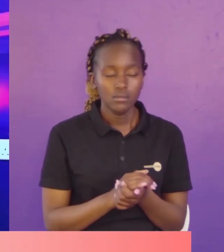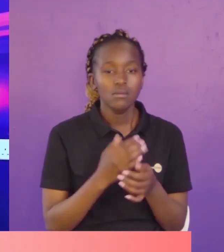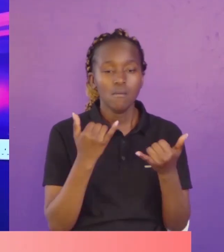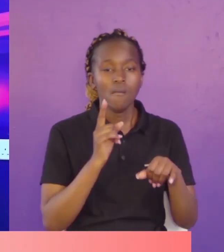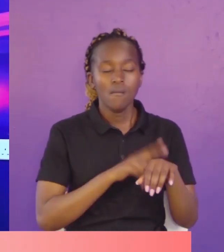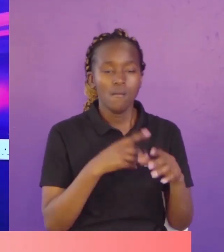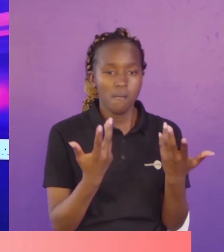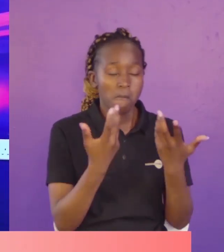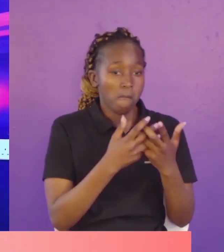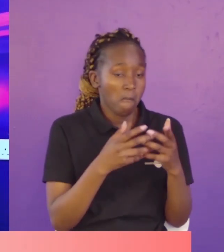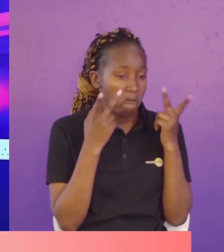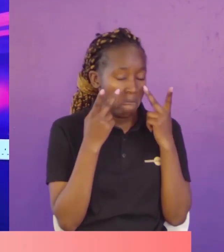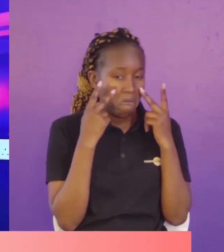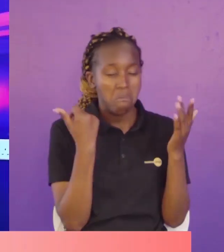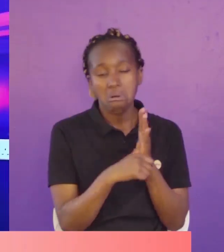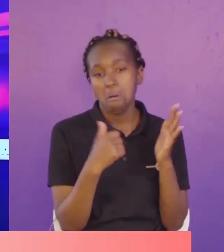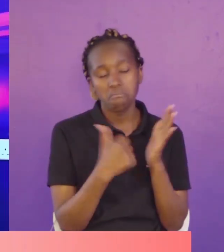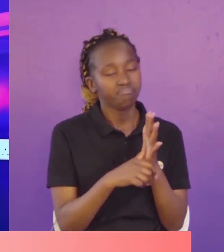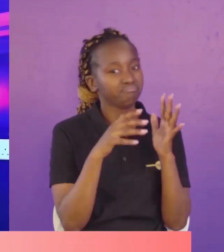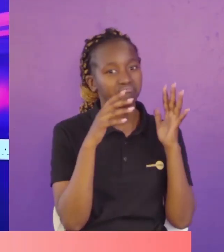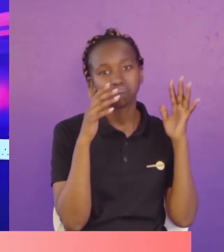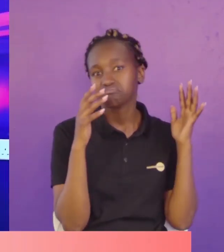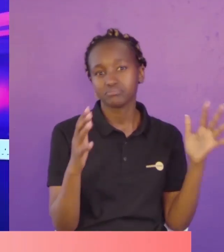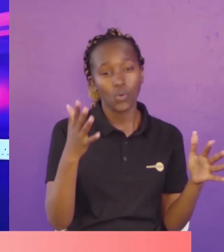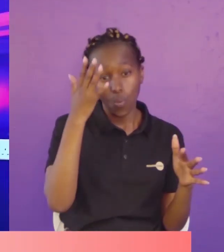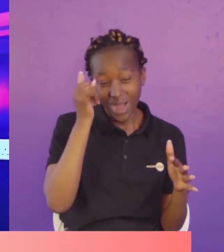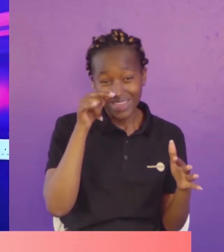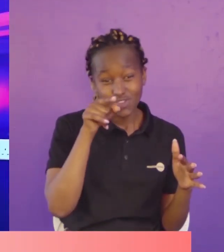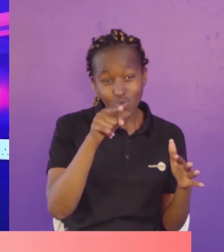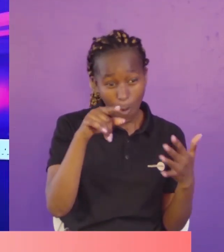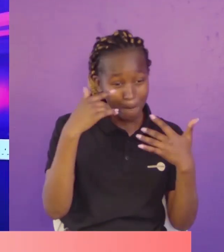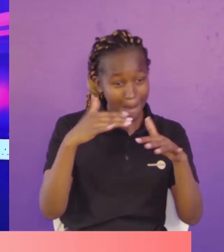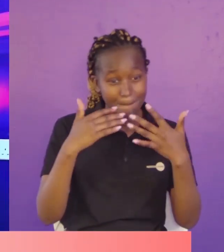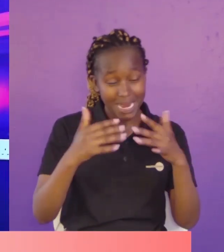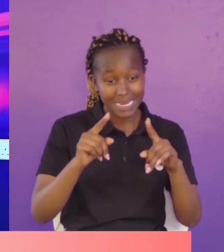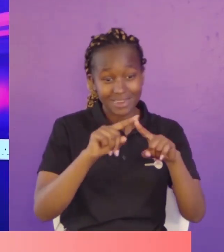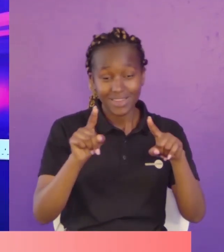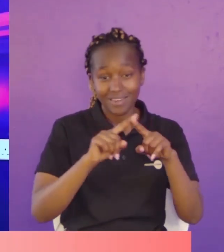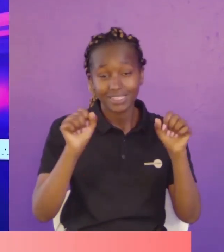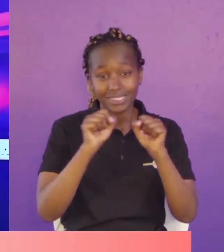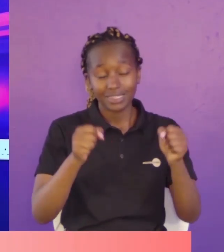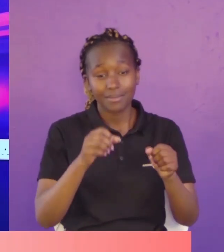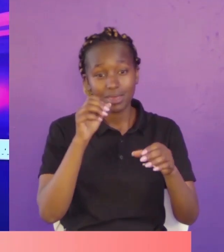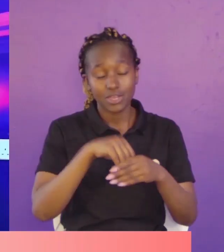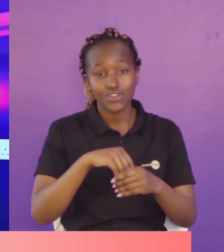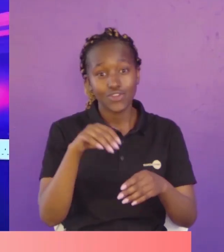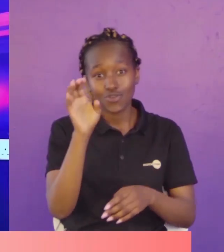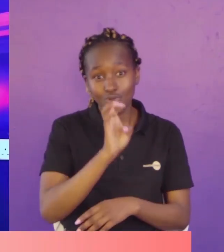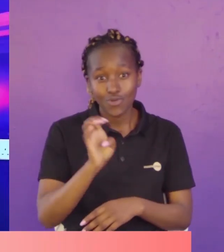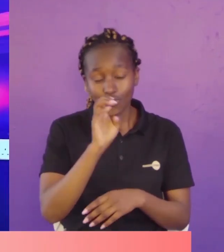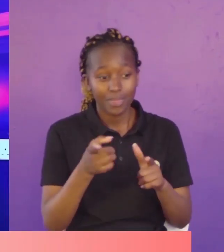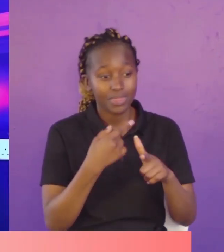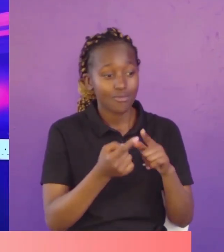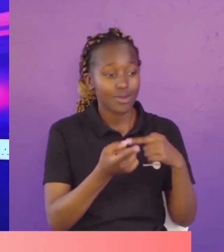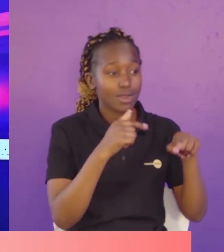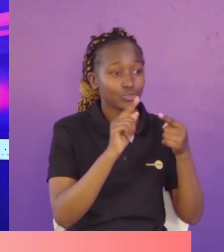still also problems. Yeah. Because the player has been playing a certain pattern in Europe. And then here in Kenya, you find